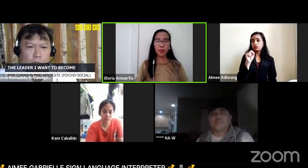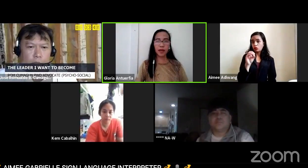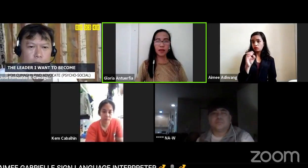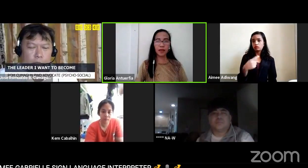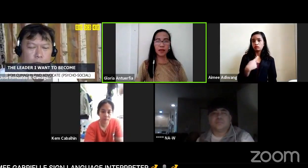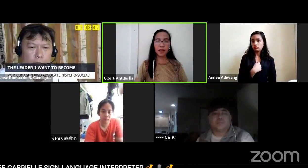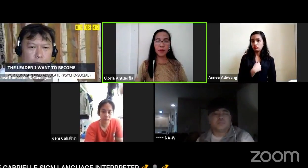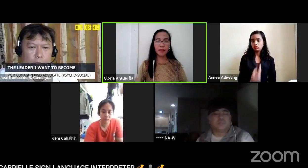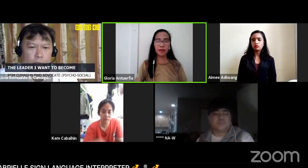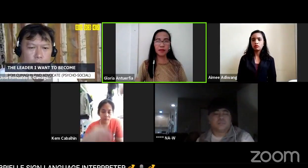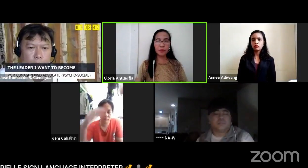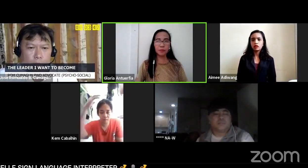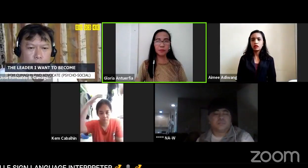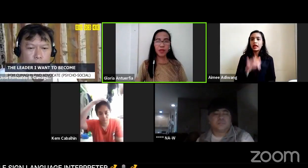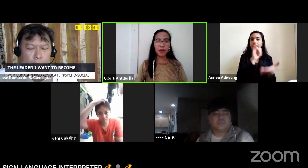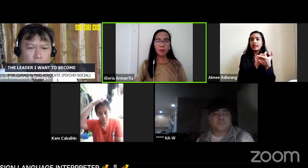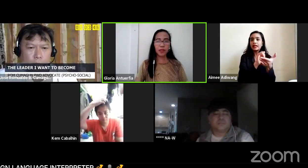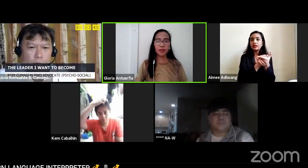this was held